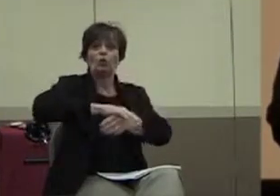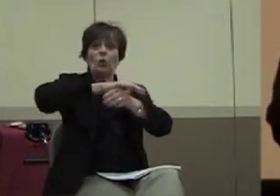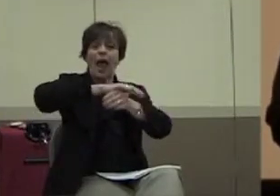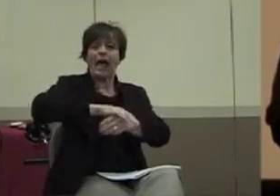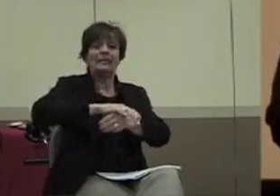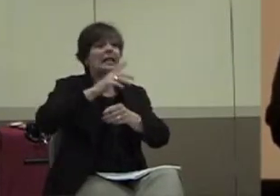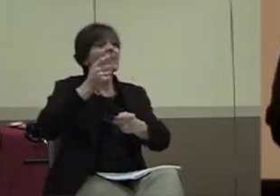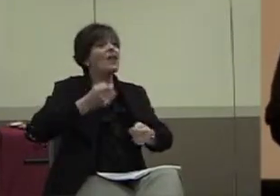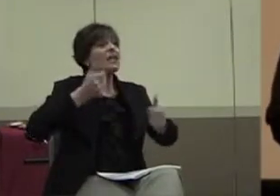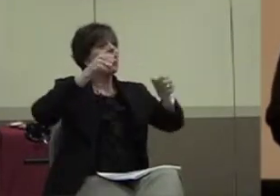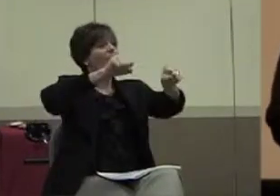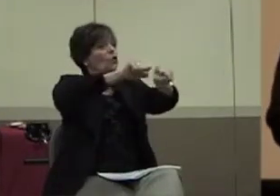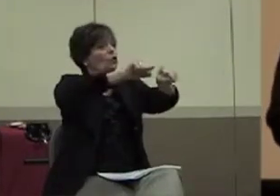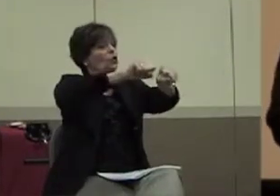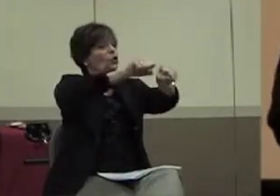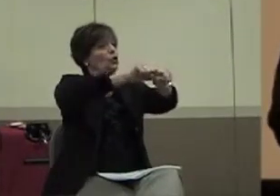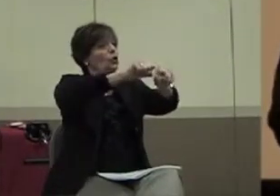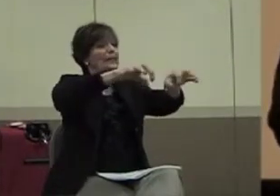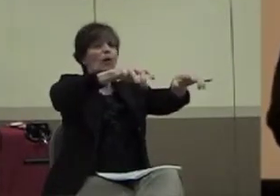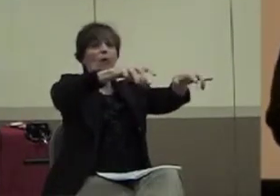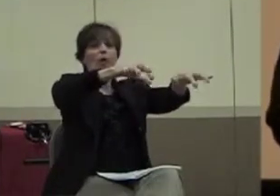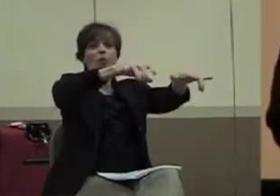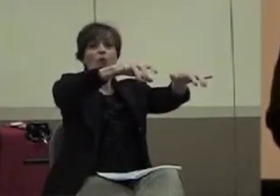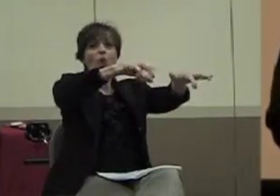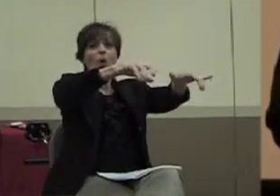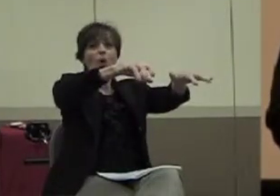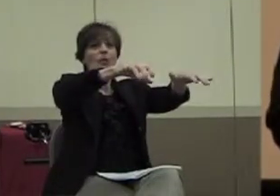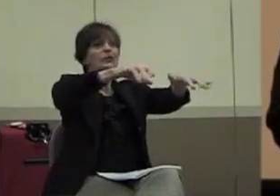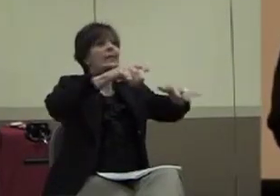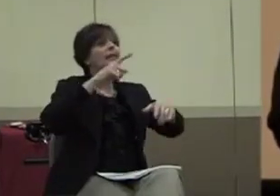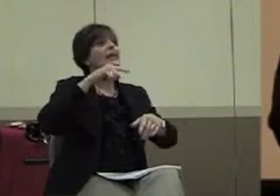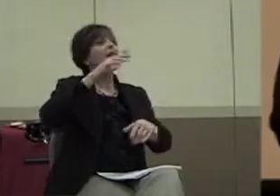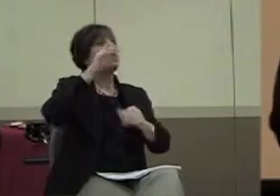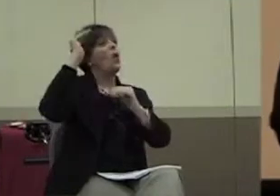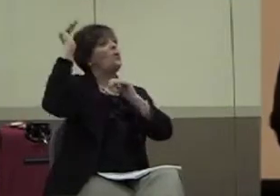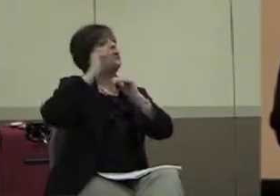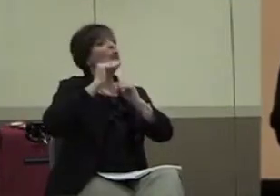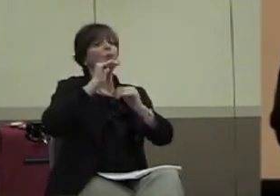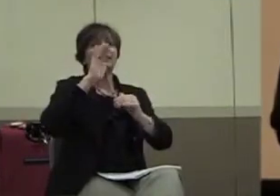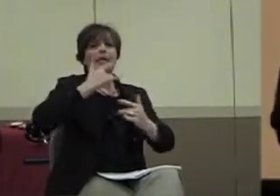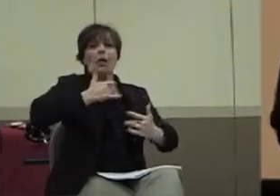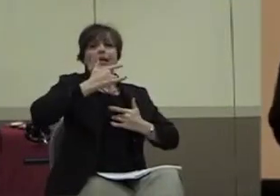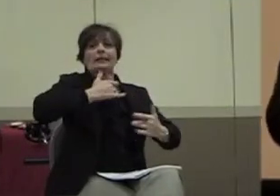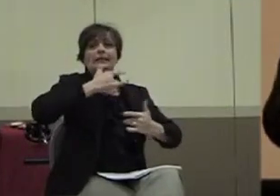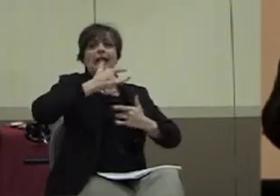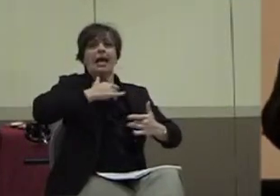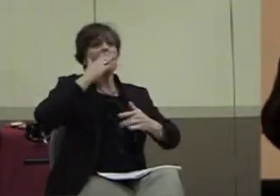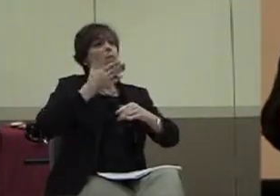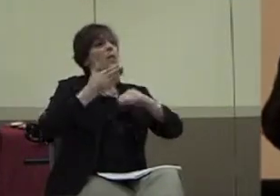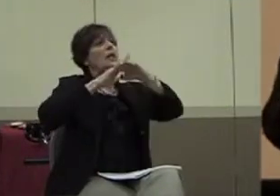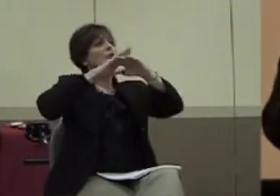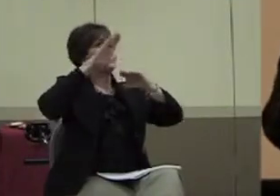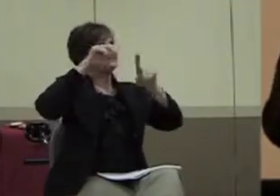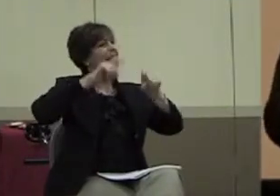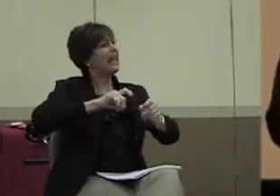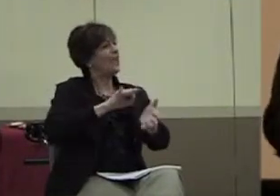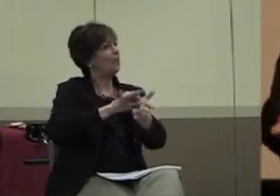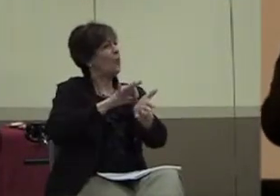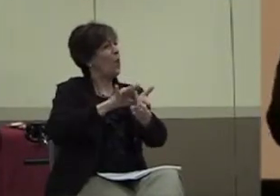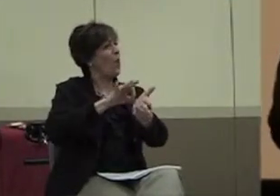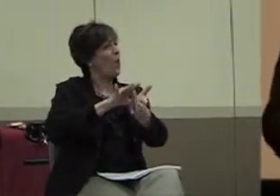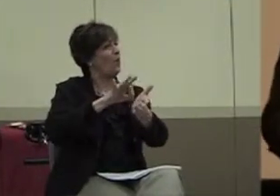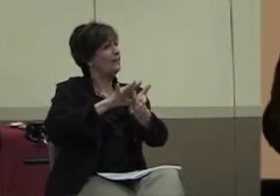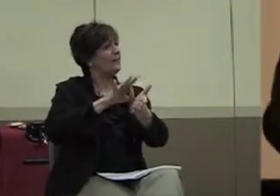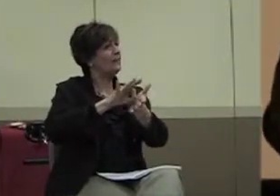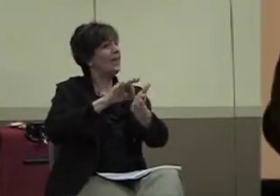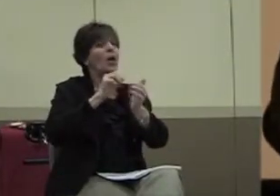off their shoes and wiggle their toes, they will reduce anxiety and it will increase test scores. So with the